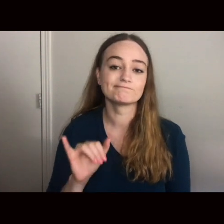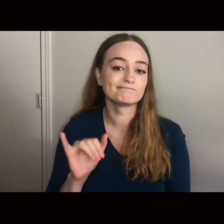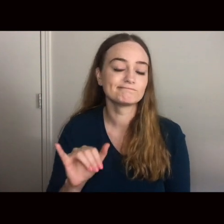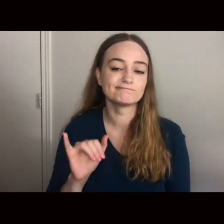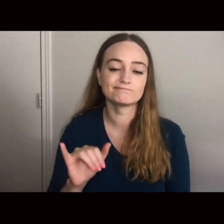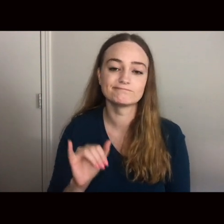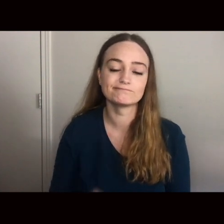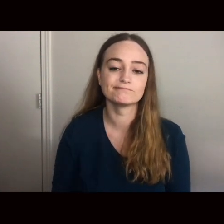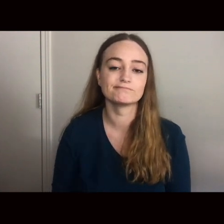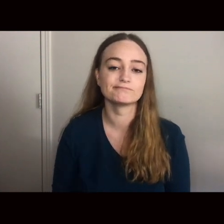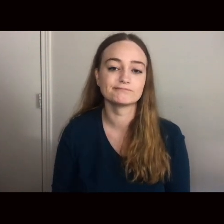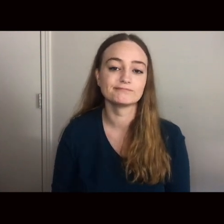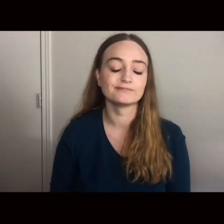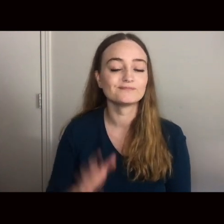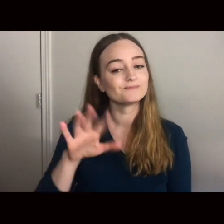Hey, hey.